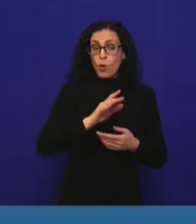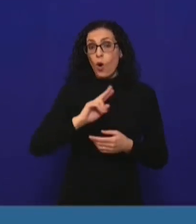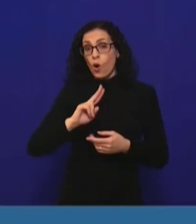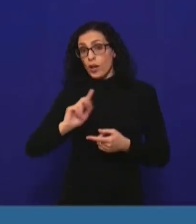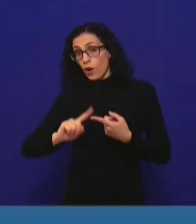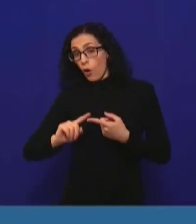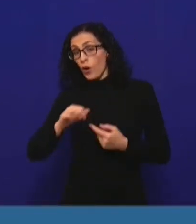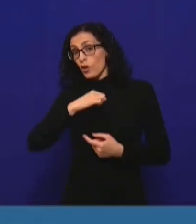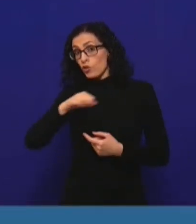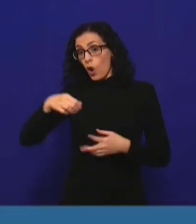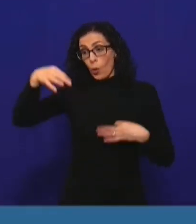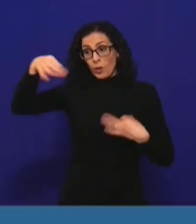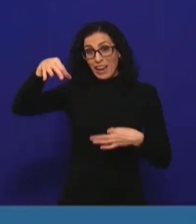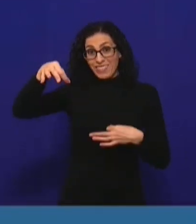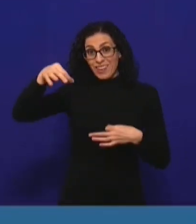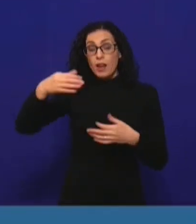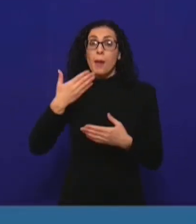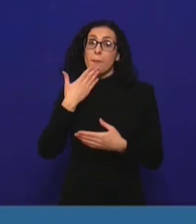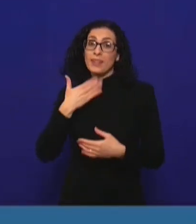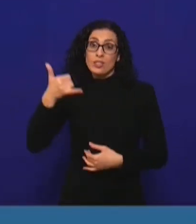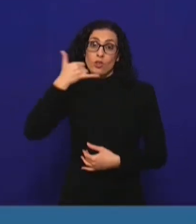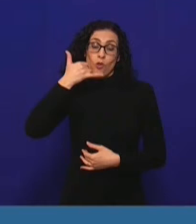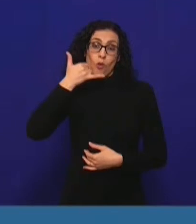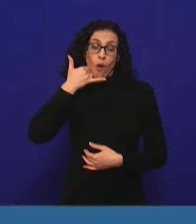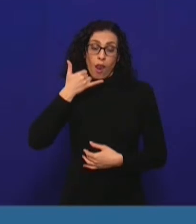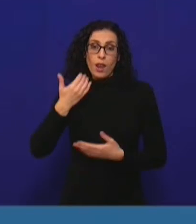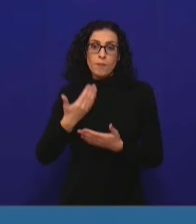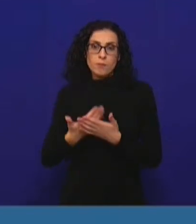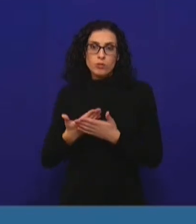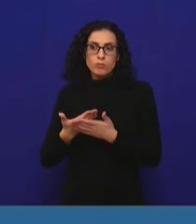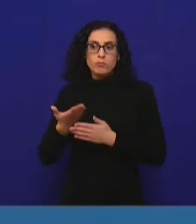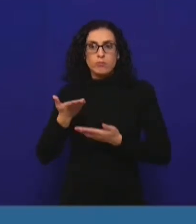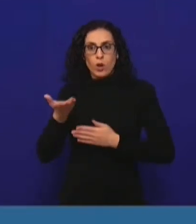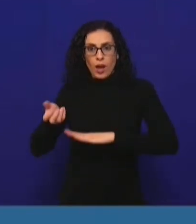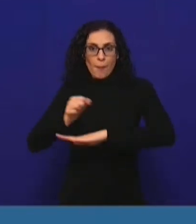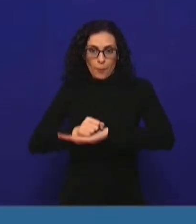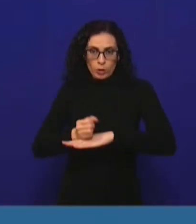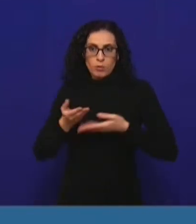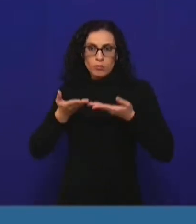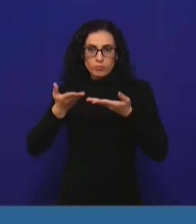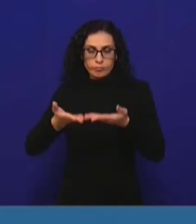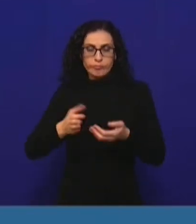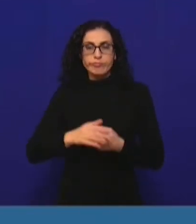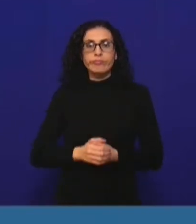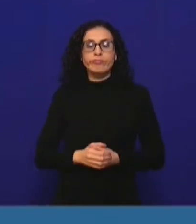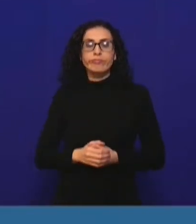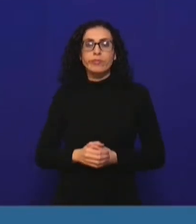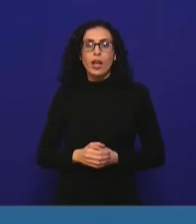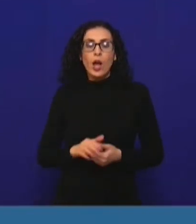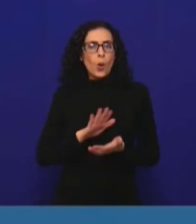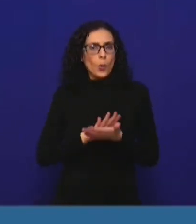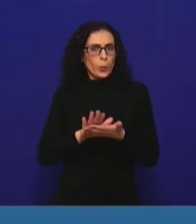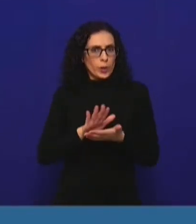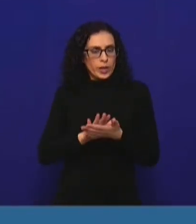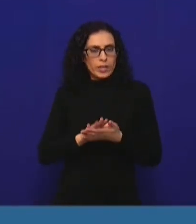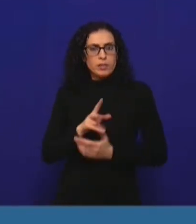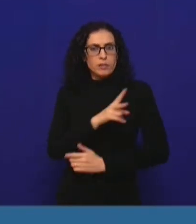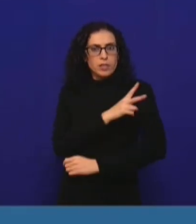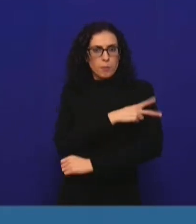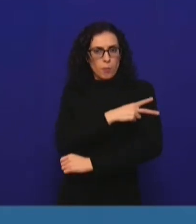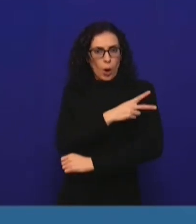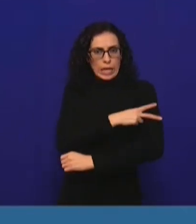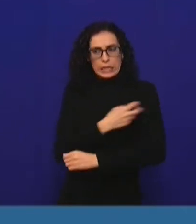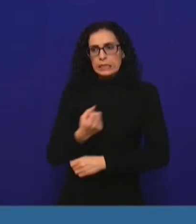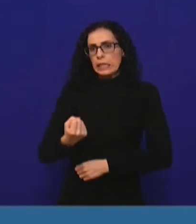145 to help you and give you an appointment. We are also ongoing with vaccination of non-clinical frontliners including civil protection, police,